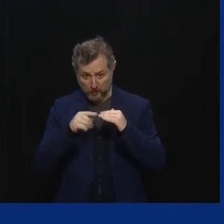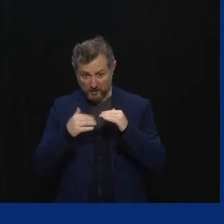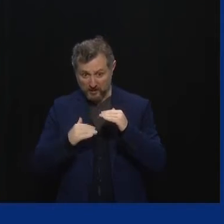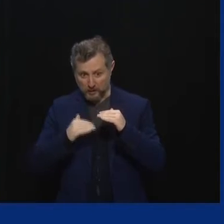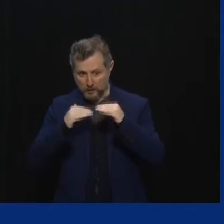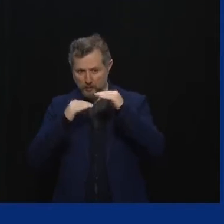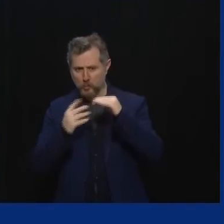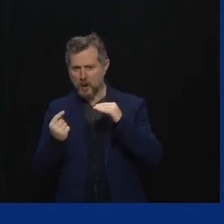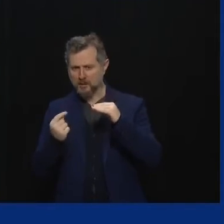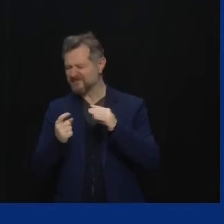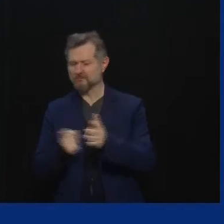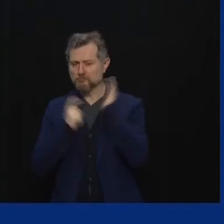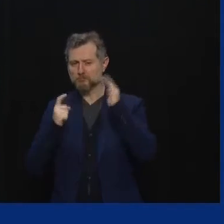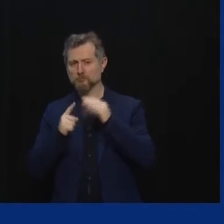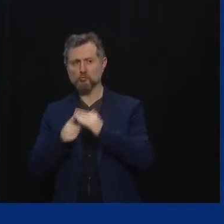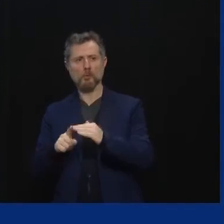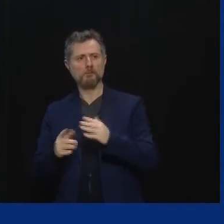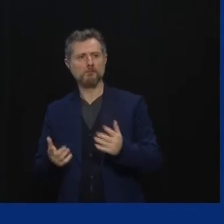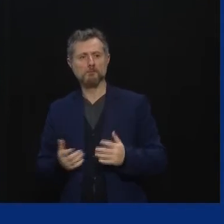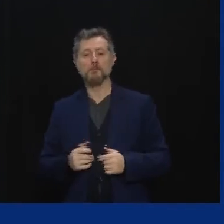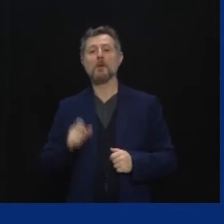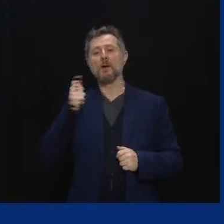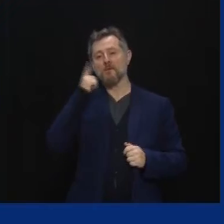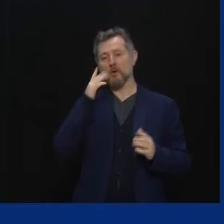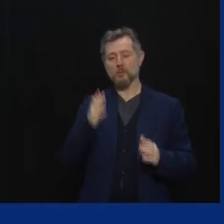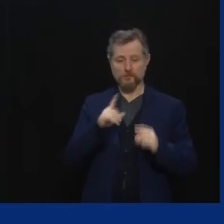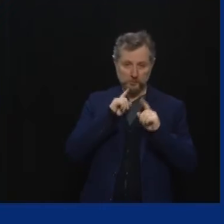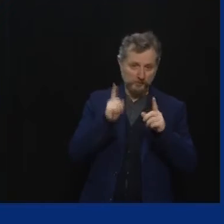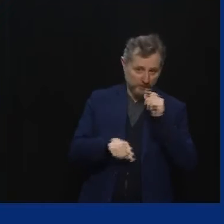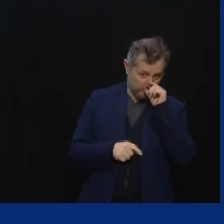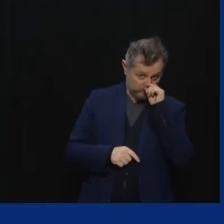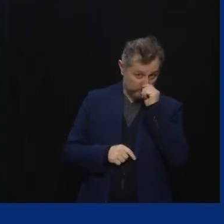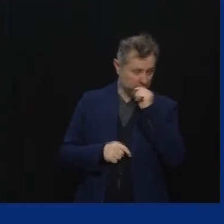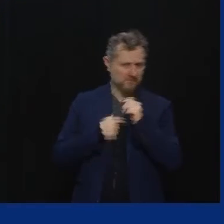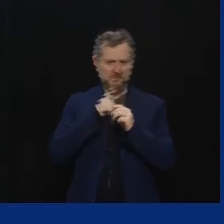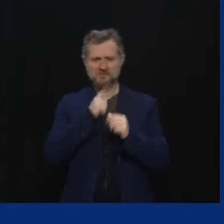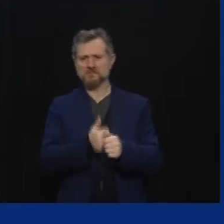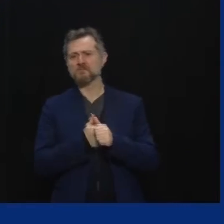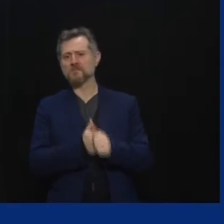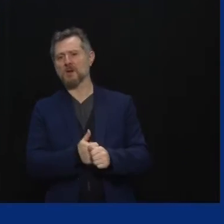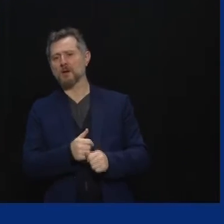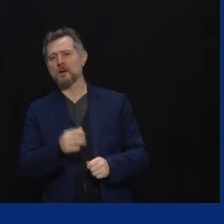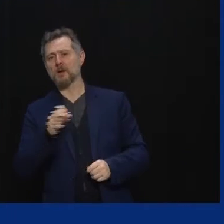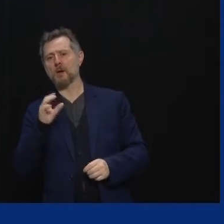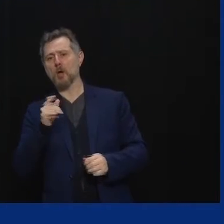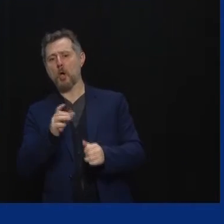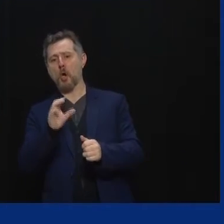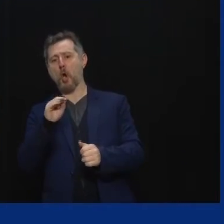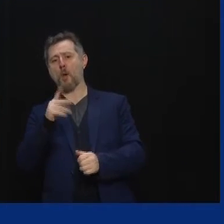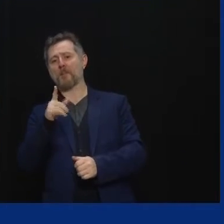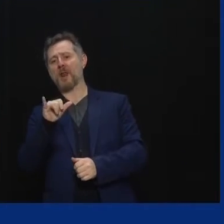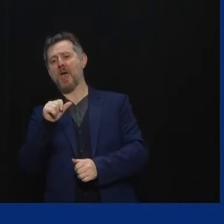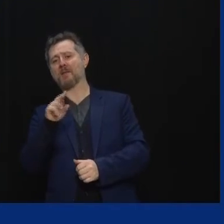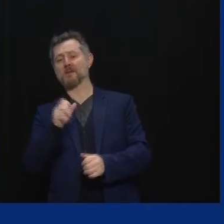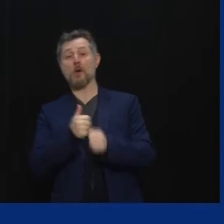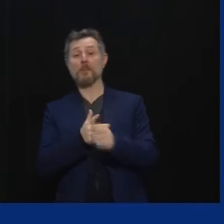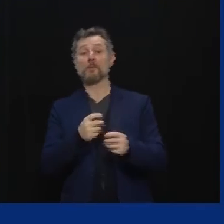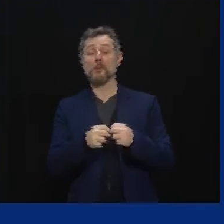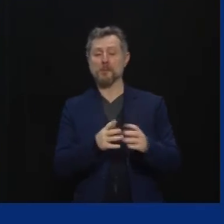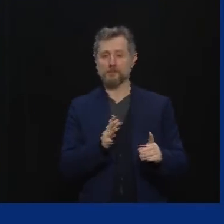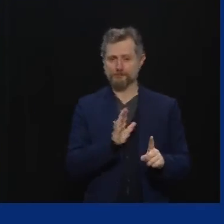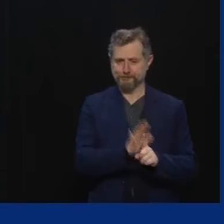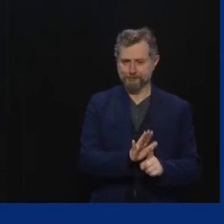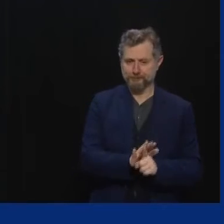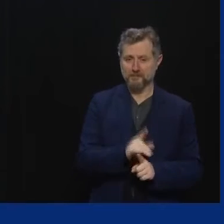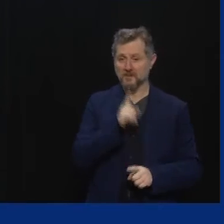issue. There's a compliance issue. What the concern we have is whether or not people, whether they have COVID or